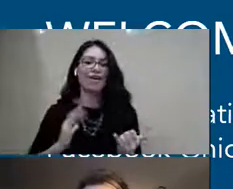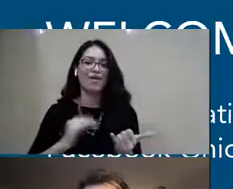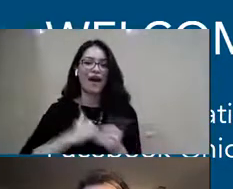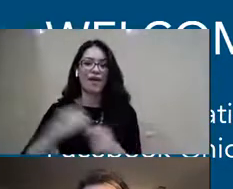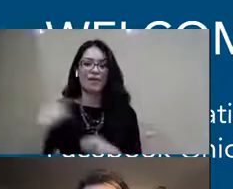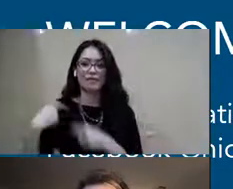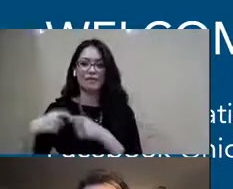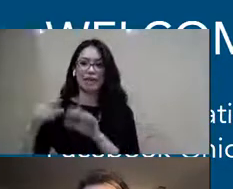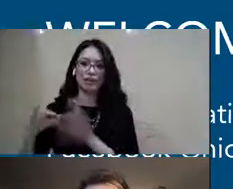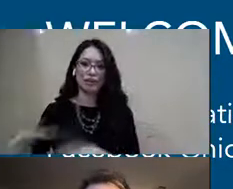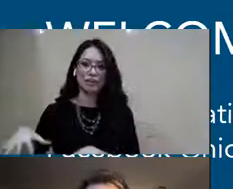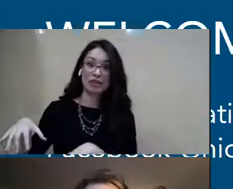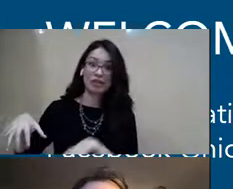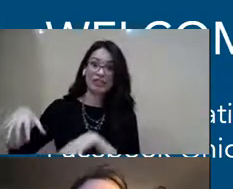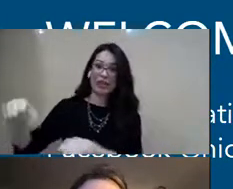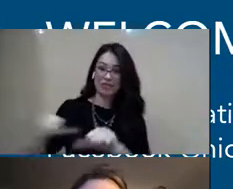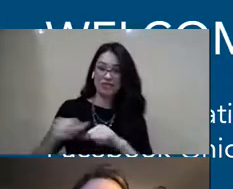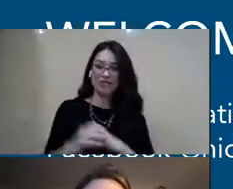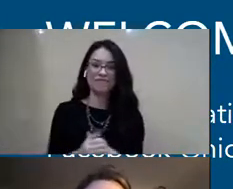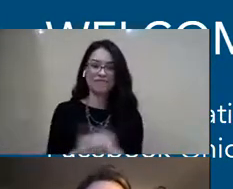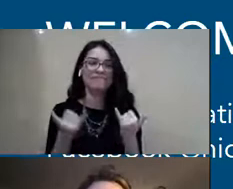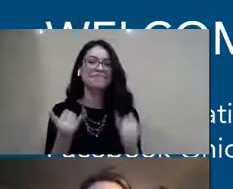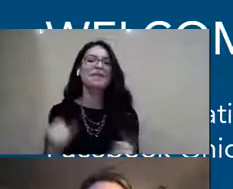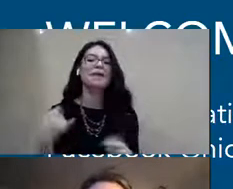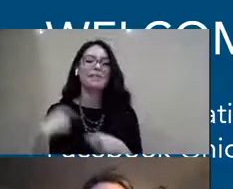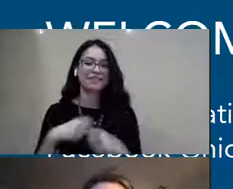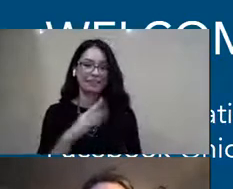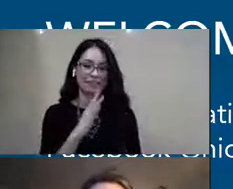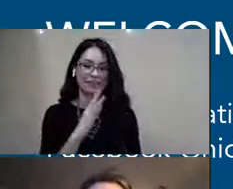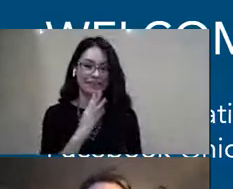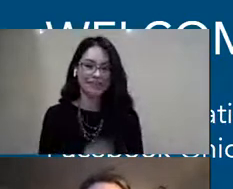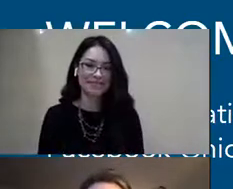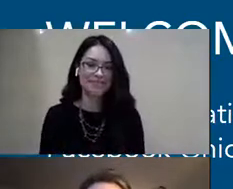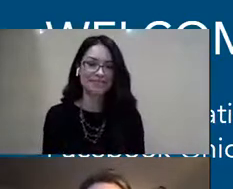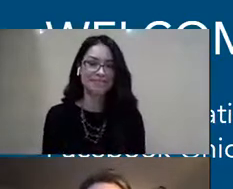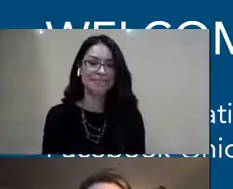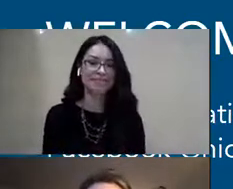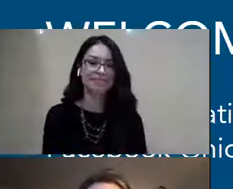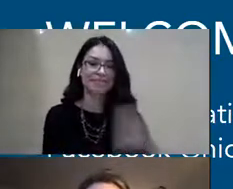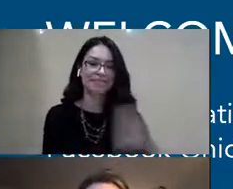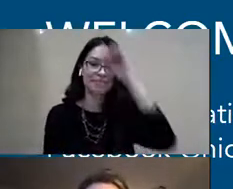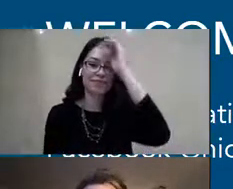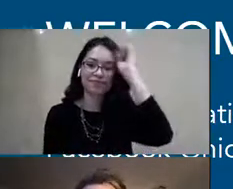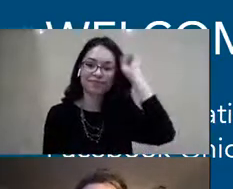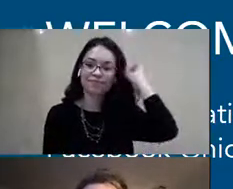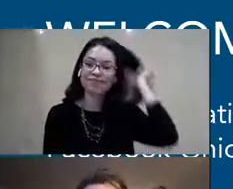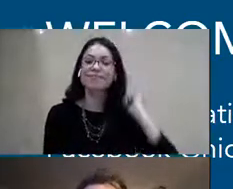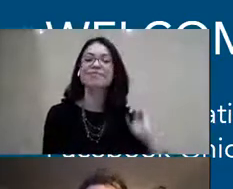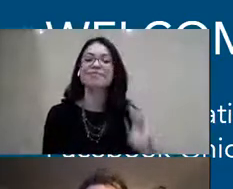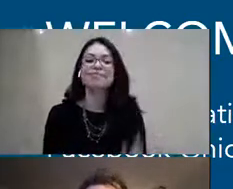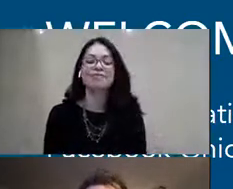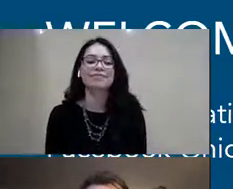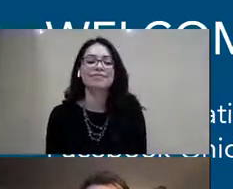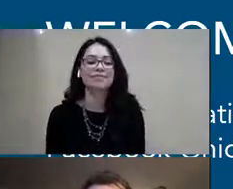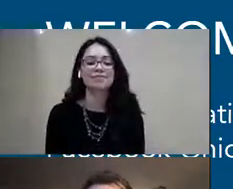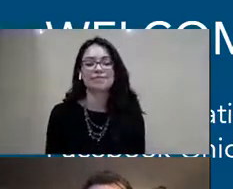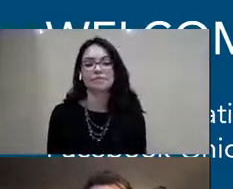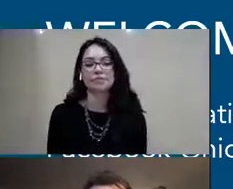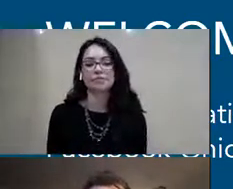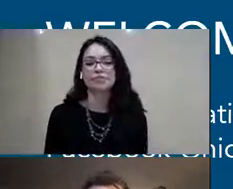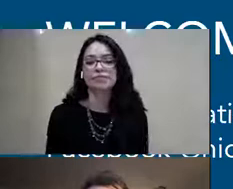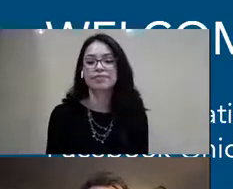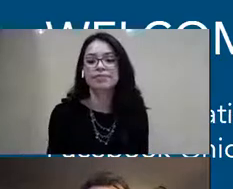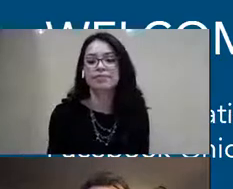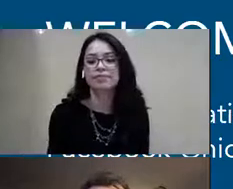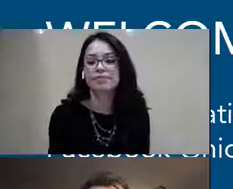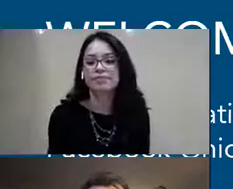Si desean escuchar la conversación en español, por favor busquen la opción de idioma haciendo clic en español en el símbolo del mundo en la